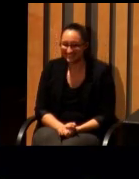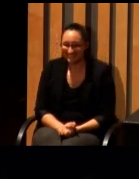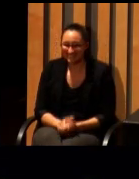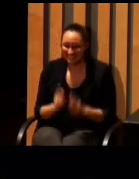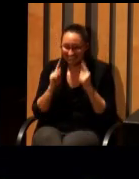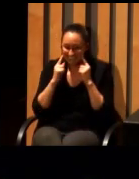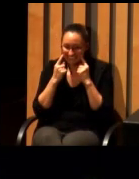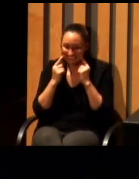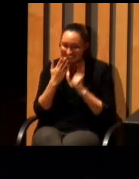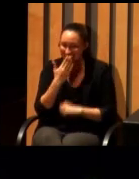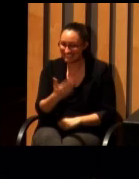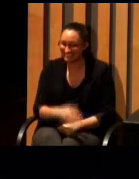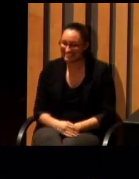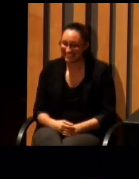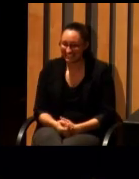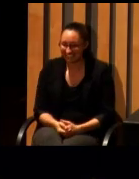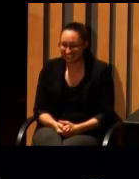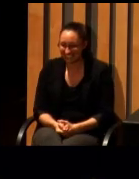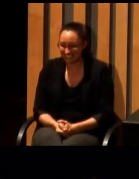Thank you.